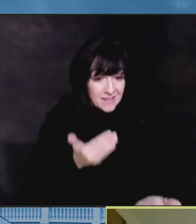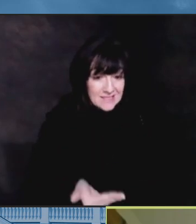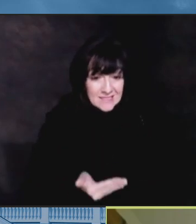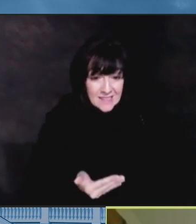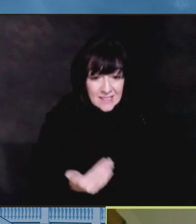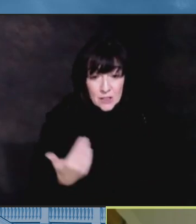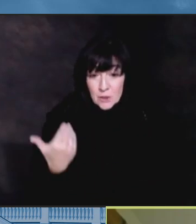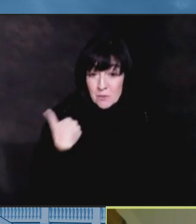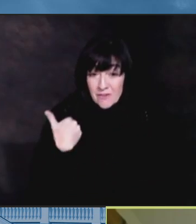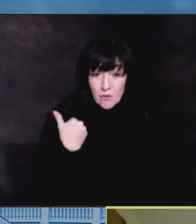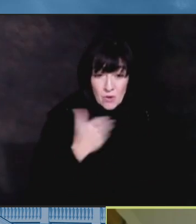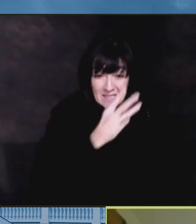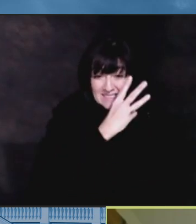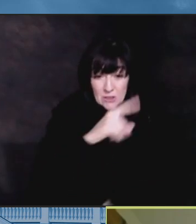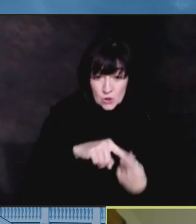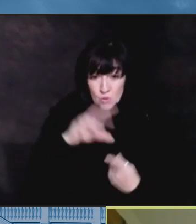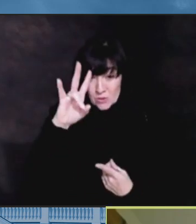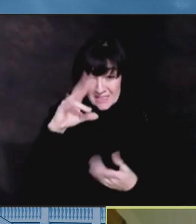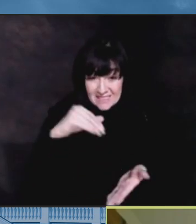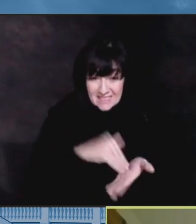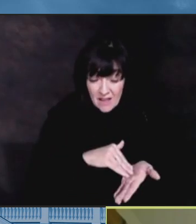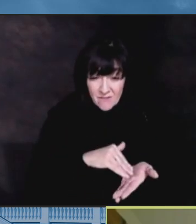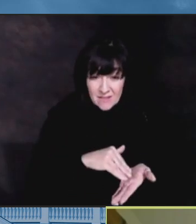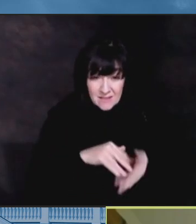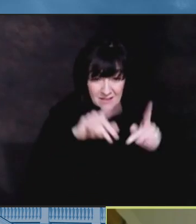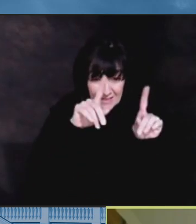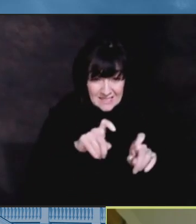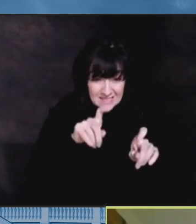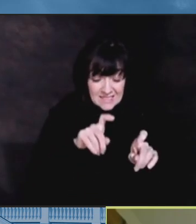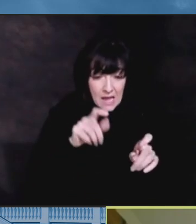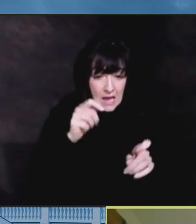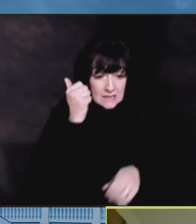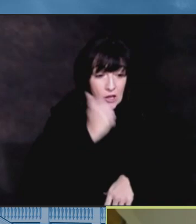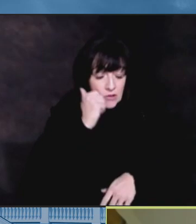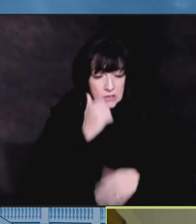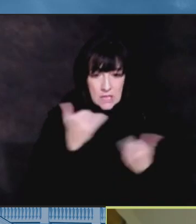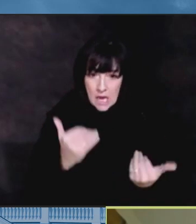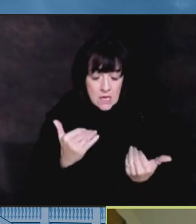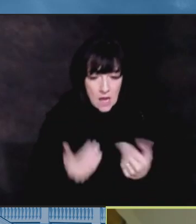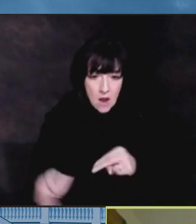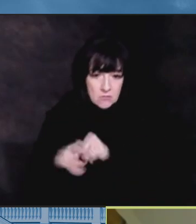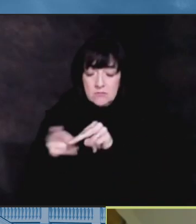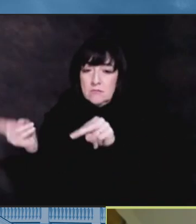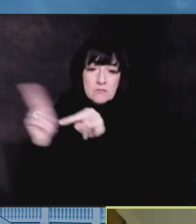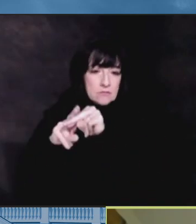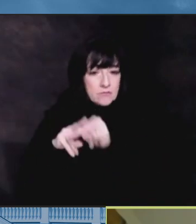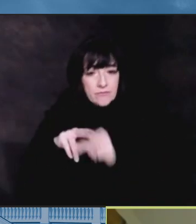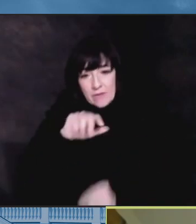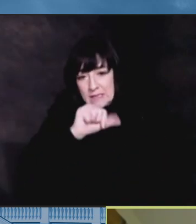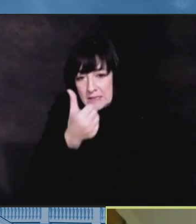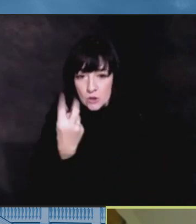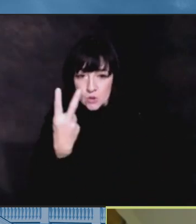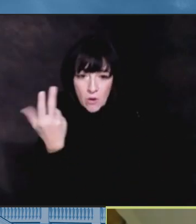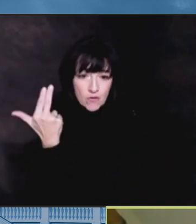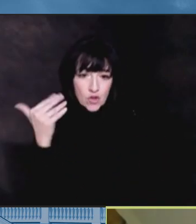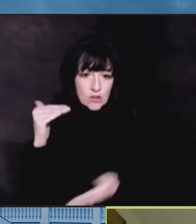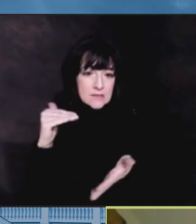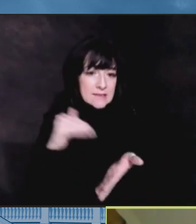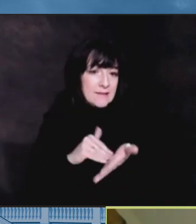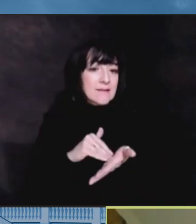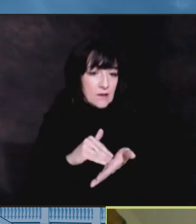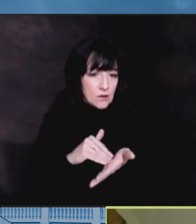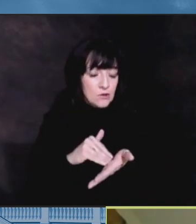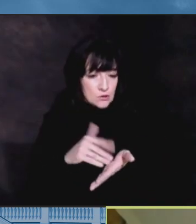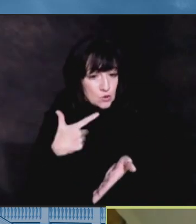to 7,000 tests a day to a week where we did 13,000, and then 2 concurrent days of 10,000. So we have worked with